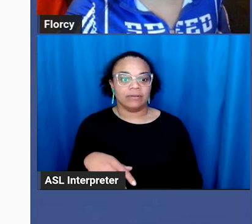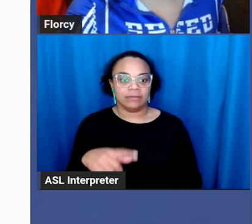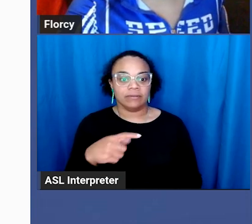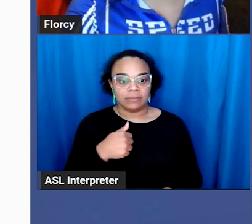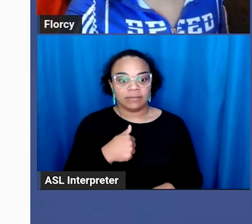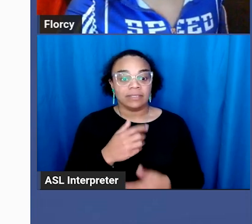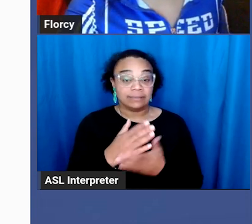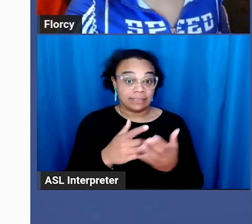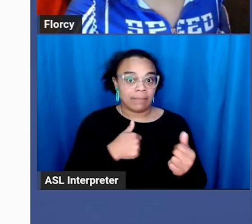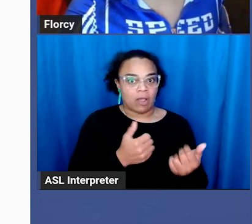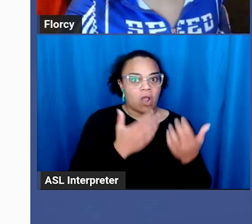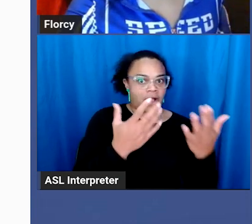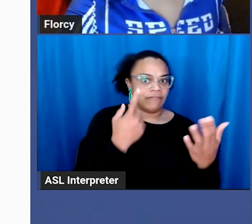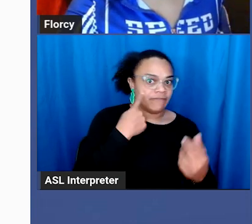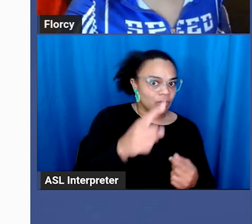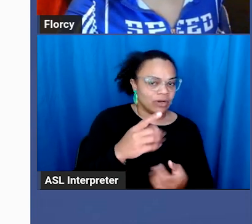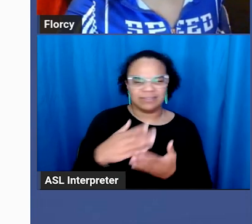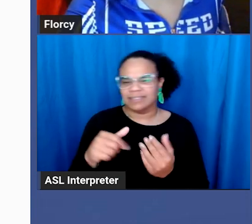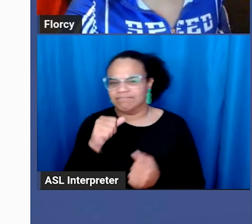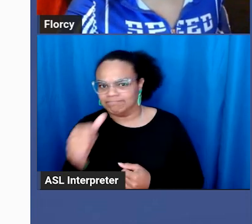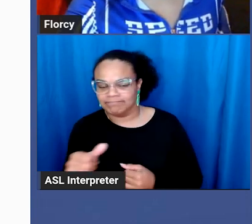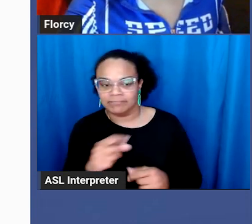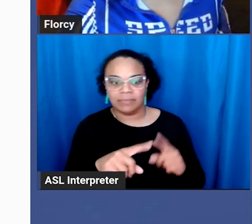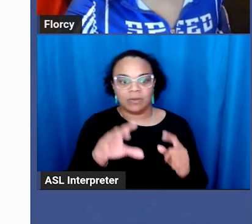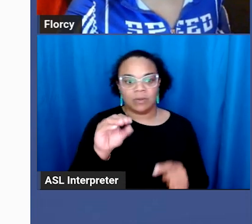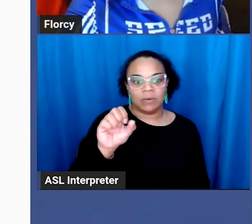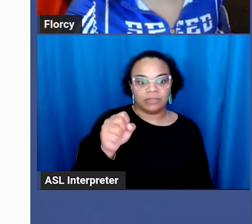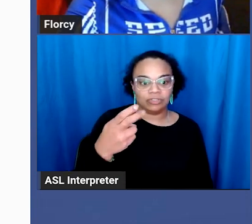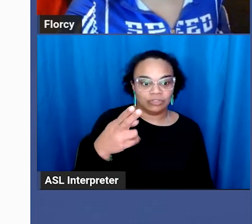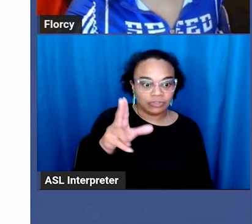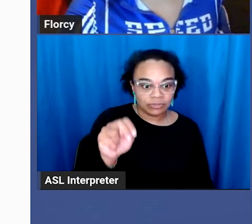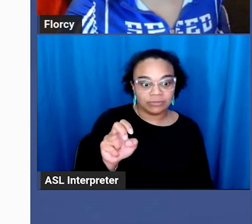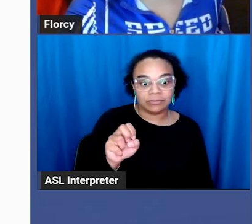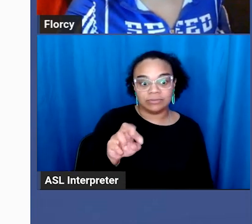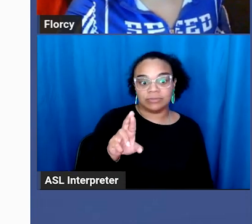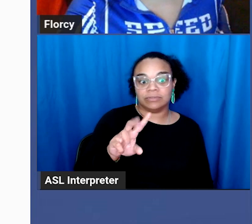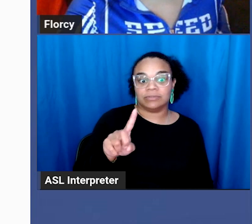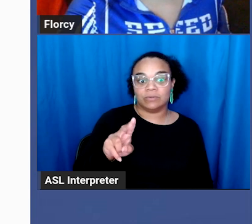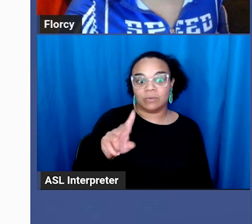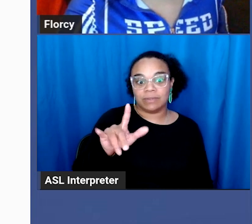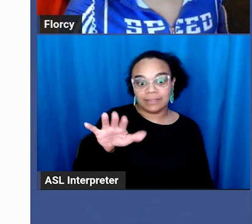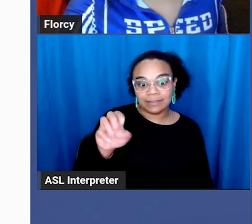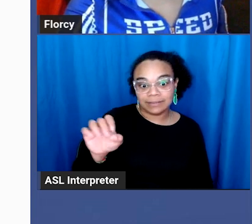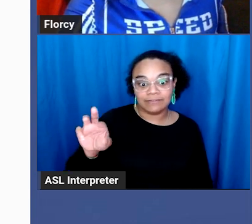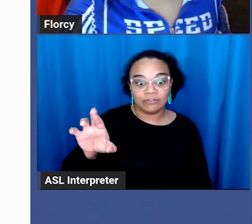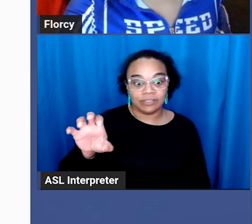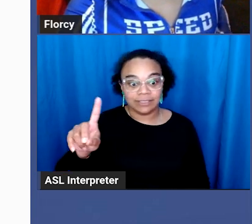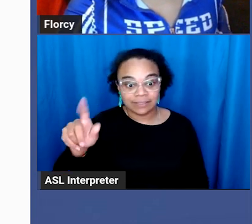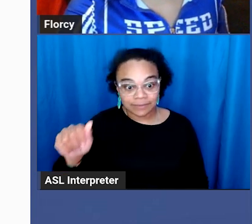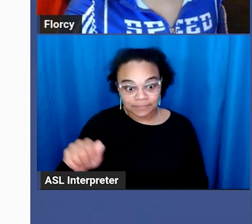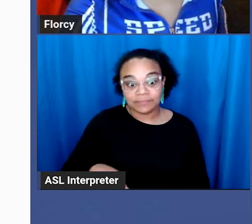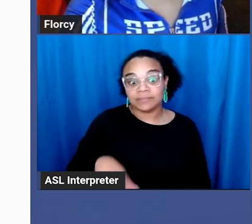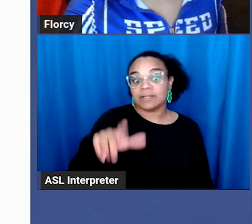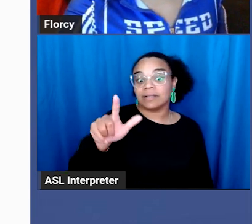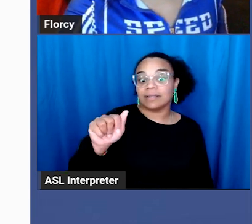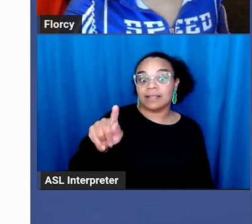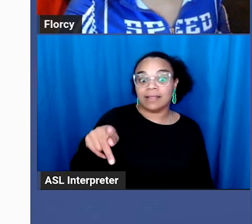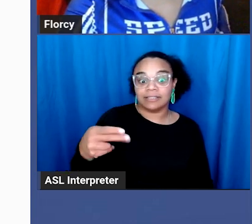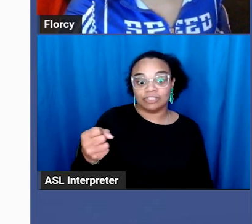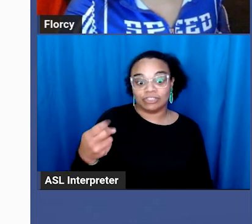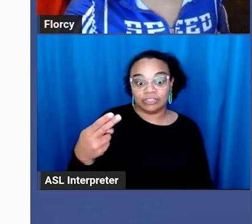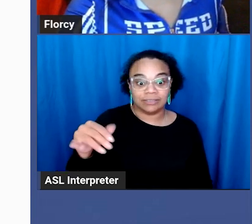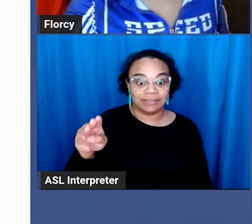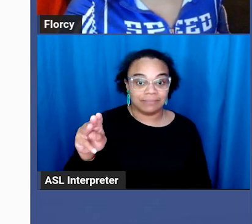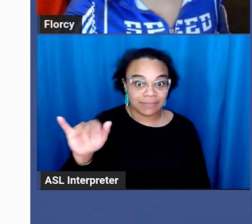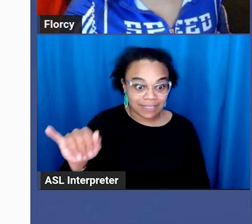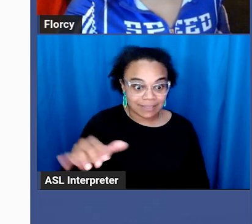some I don't. But Oshun, Erzuli, Frida, Lakshmi, and Xochiquetzal. So these are all different deities from